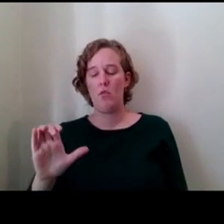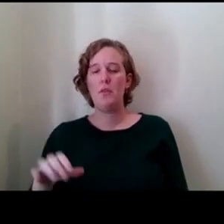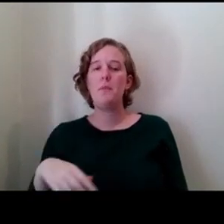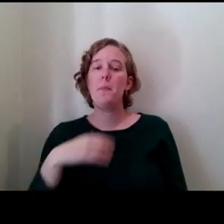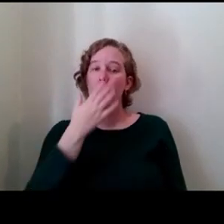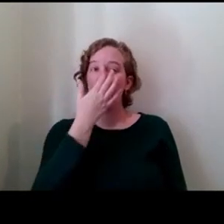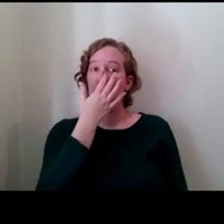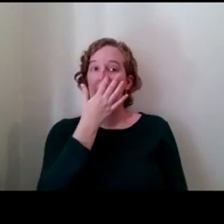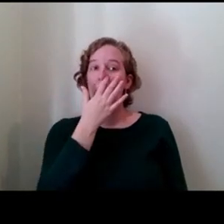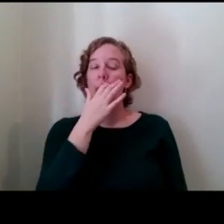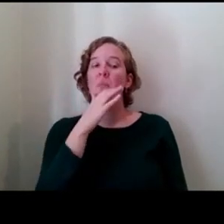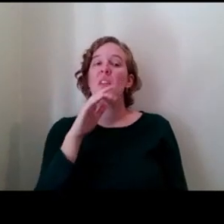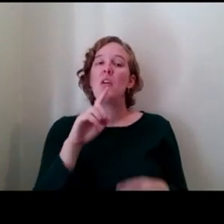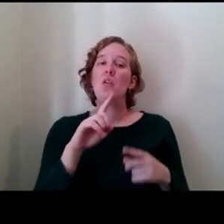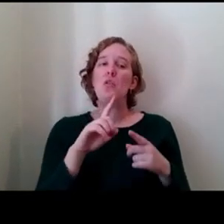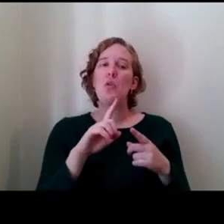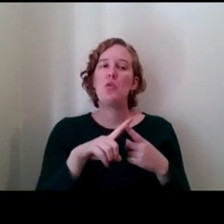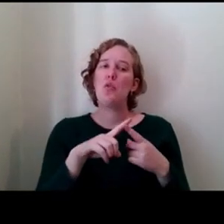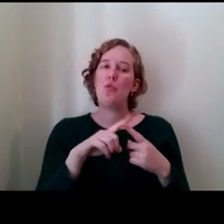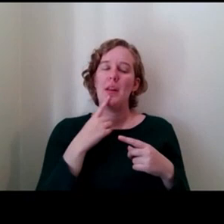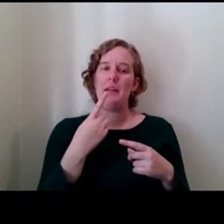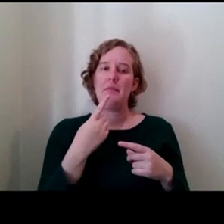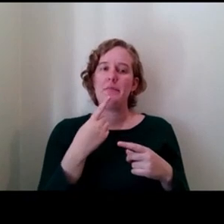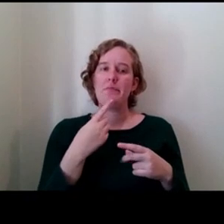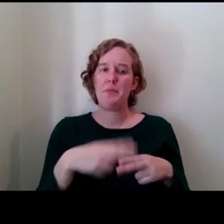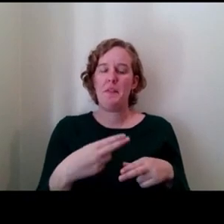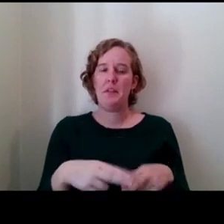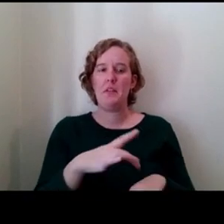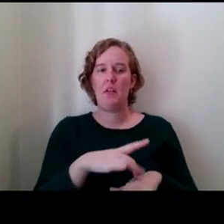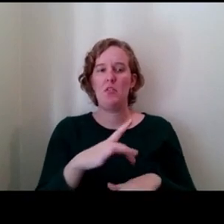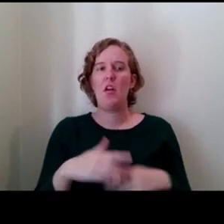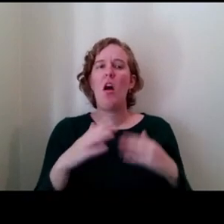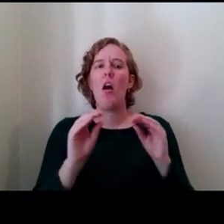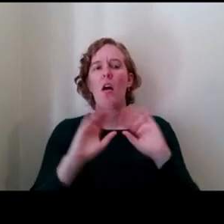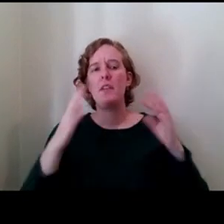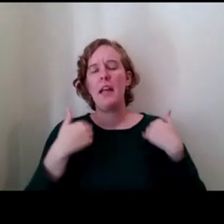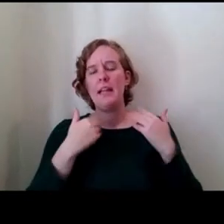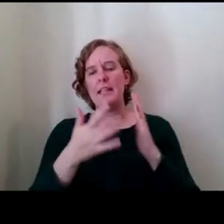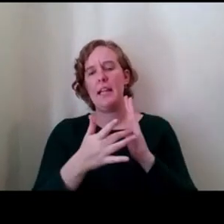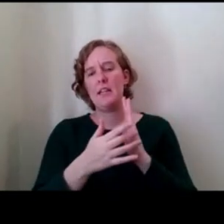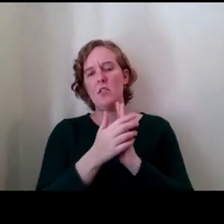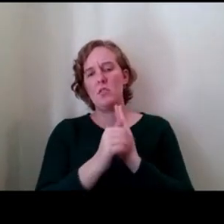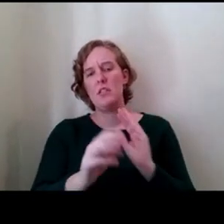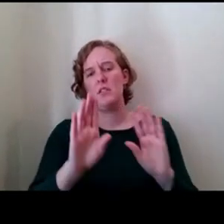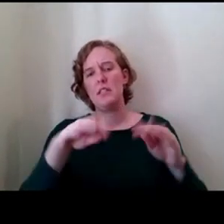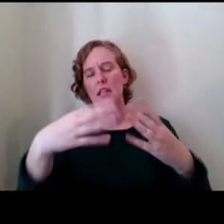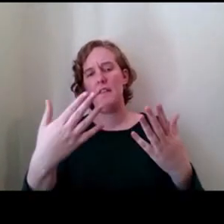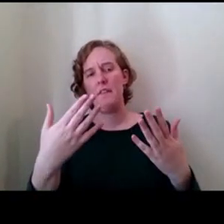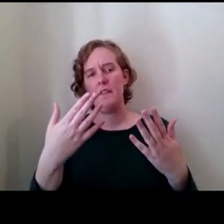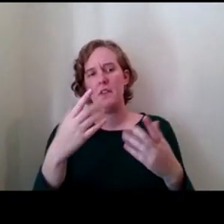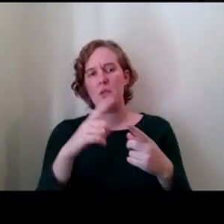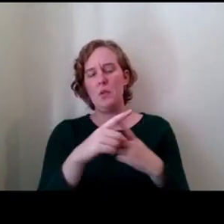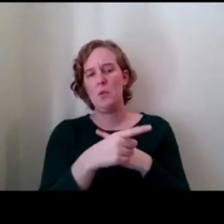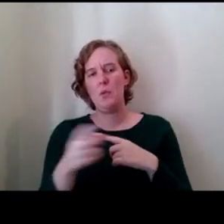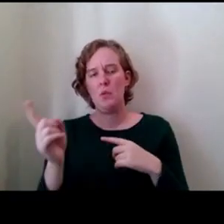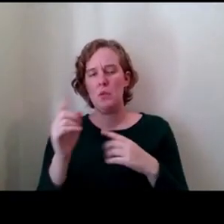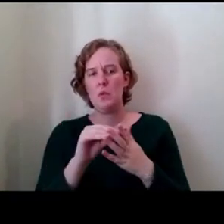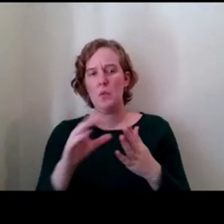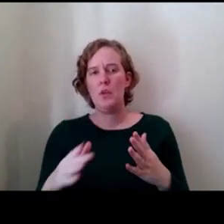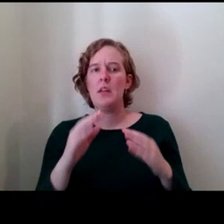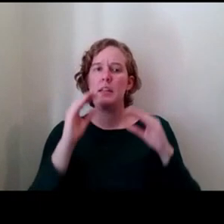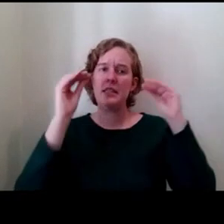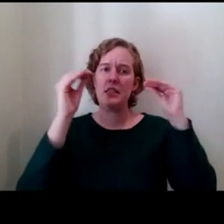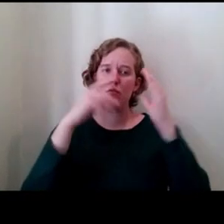over these here, of course, there are technical skills that we were able to give the students. We were teaching them programming. We were teaching